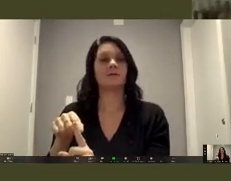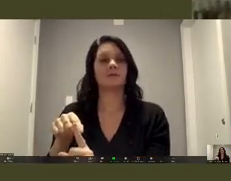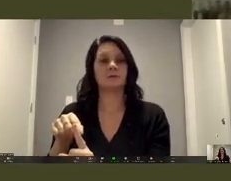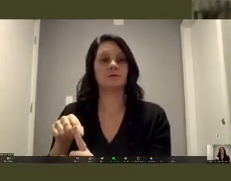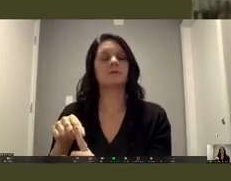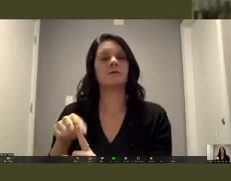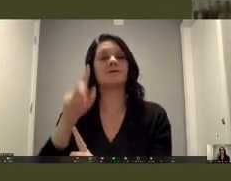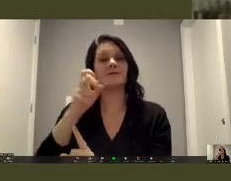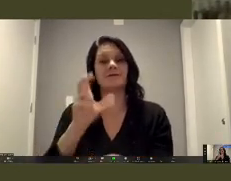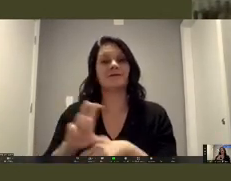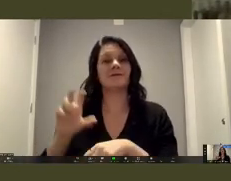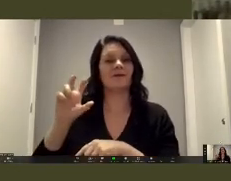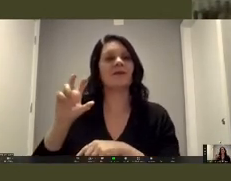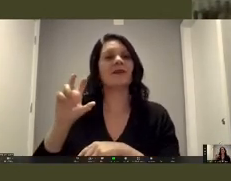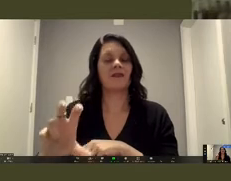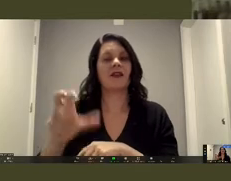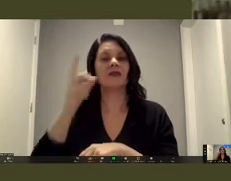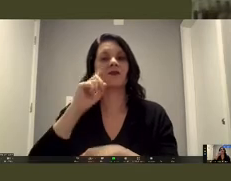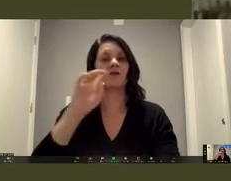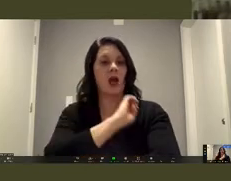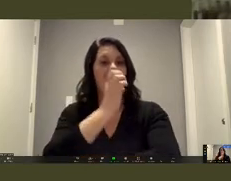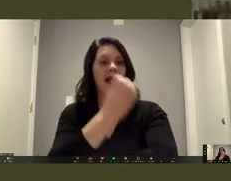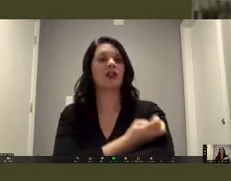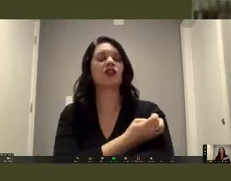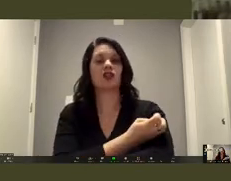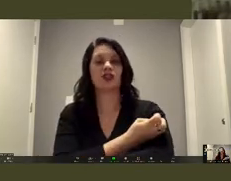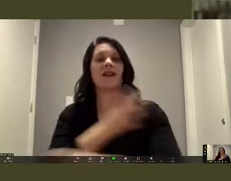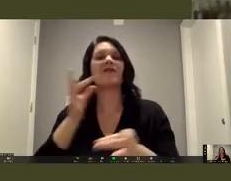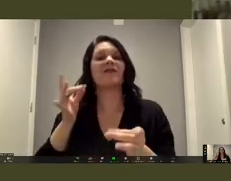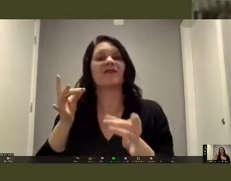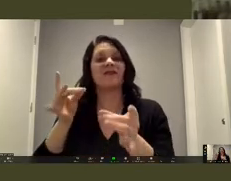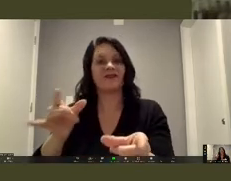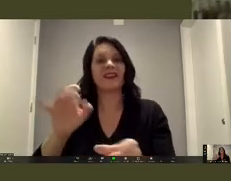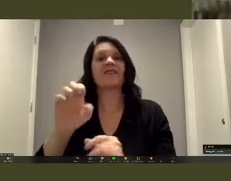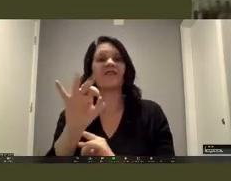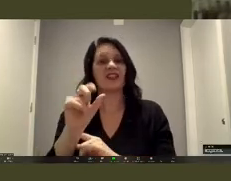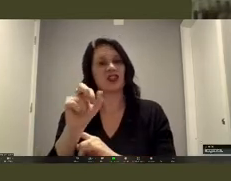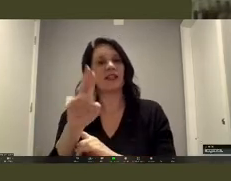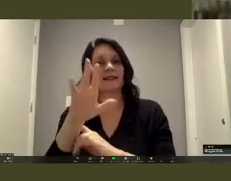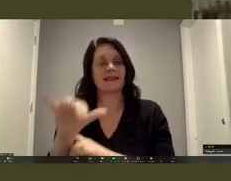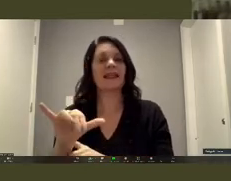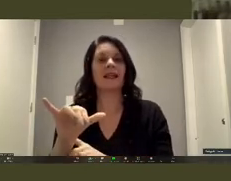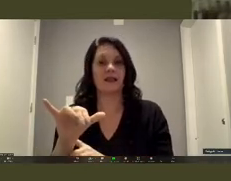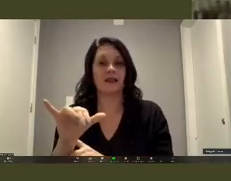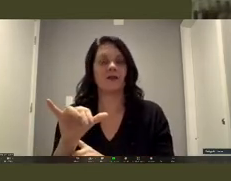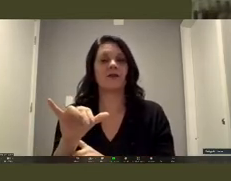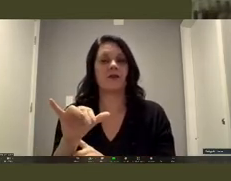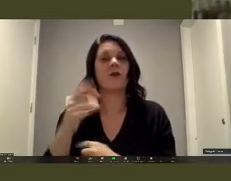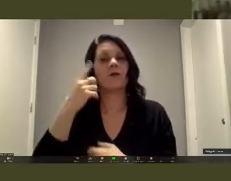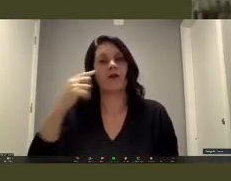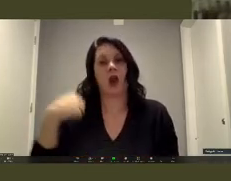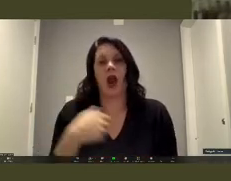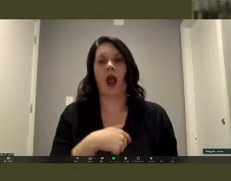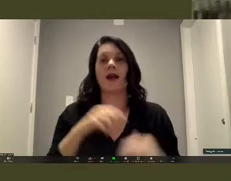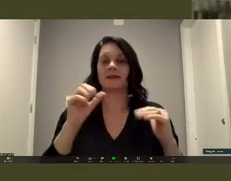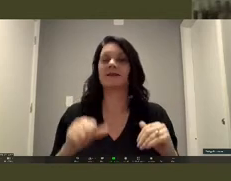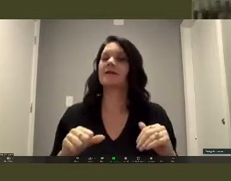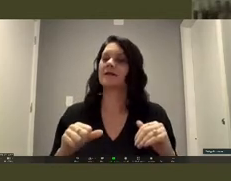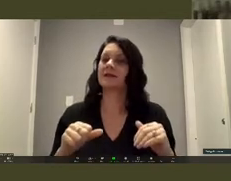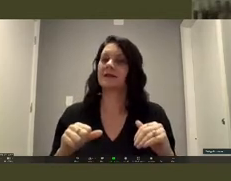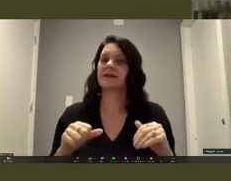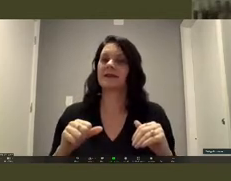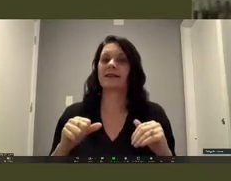in renewable energy and energy efficiency over the next decade to come for us to be able to be on the path to the net